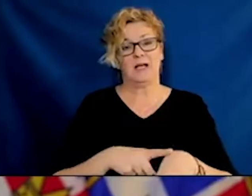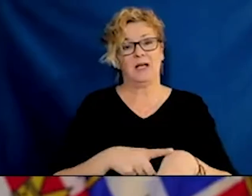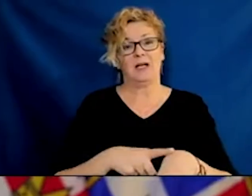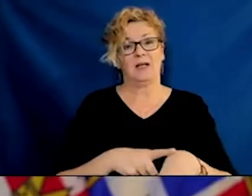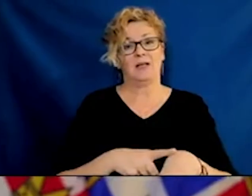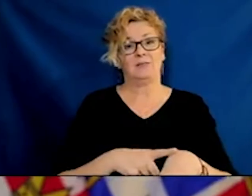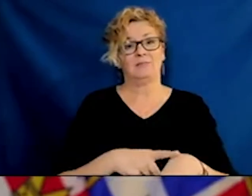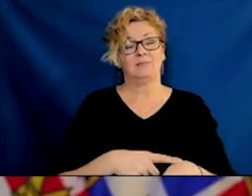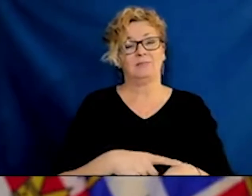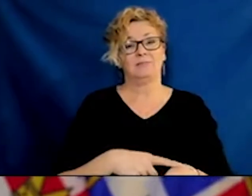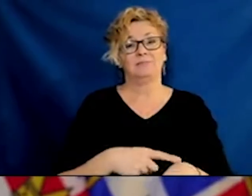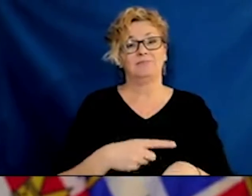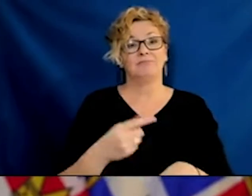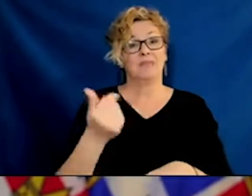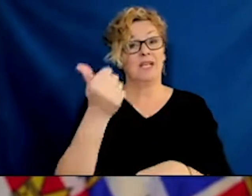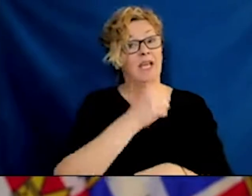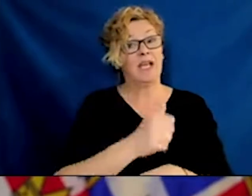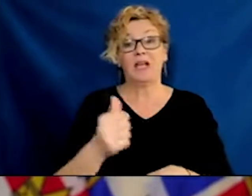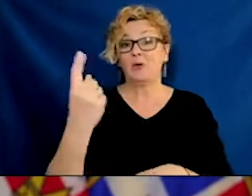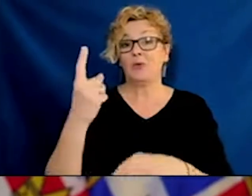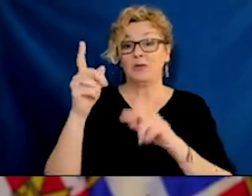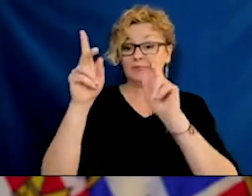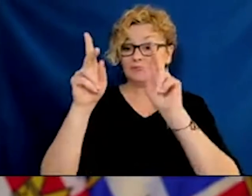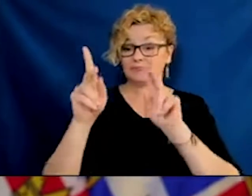our thoughts are with you.